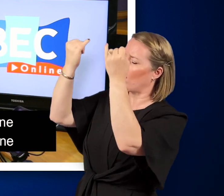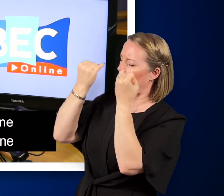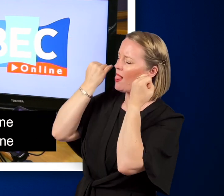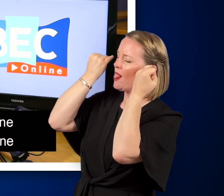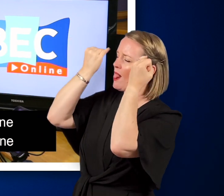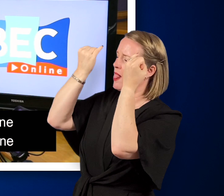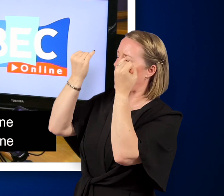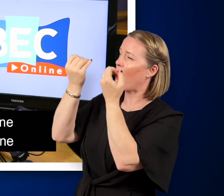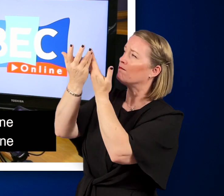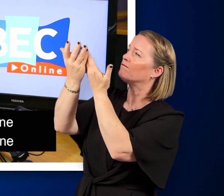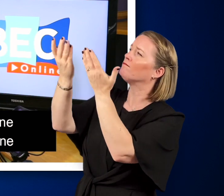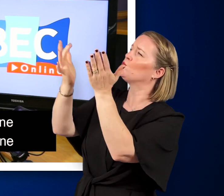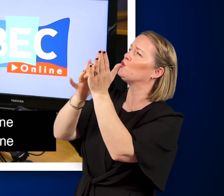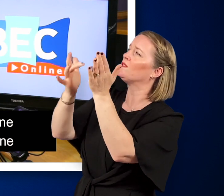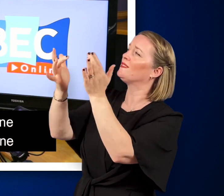upon the